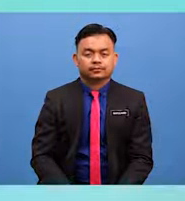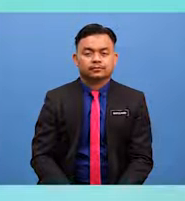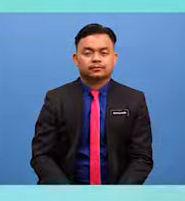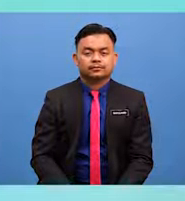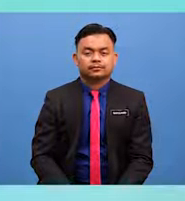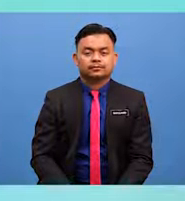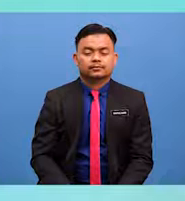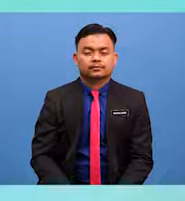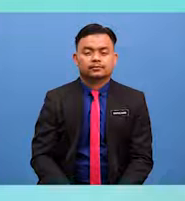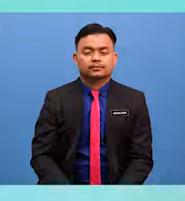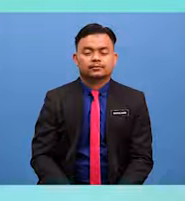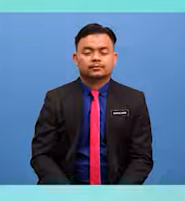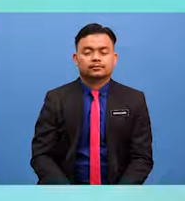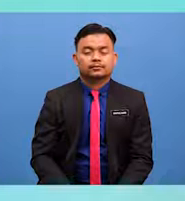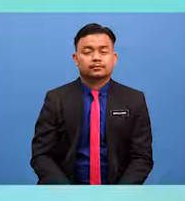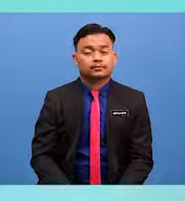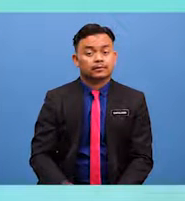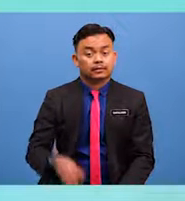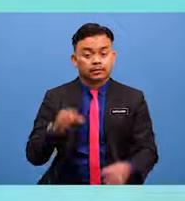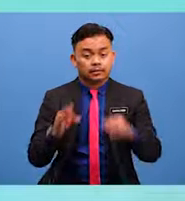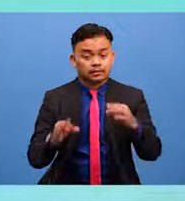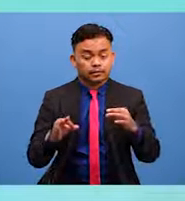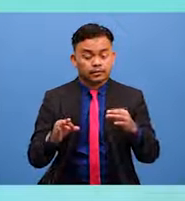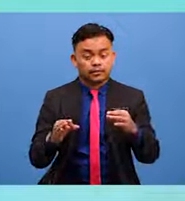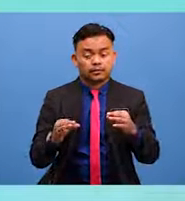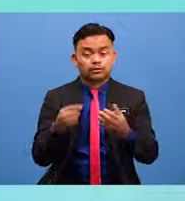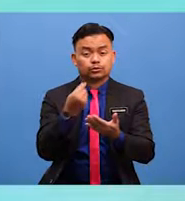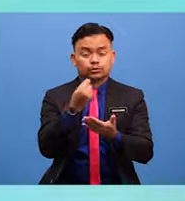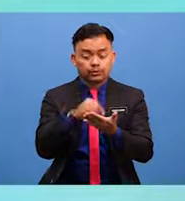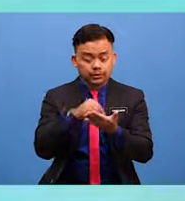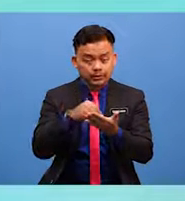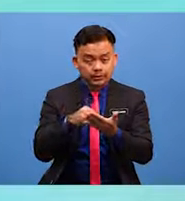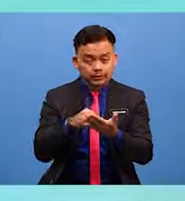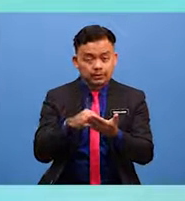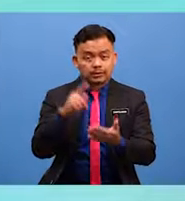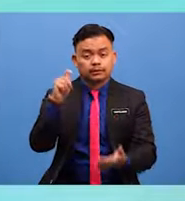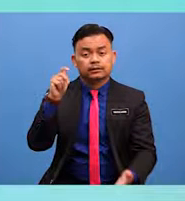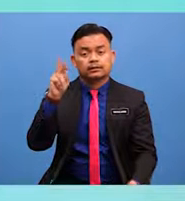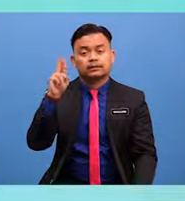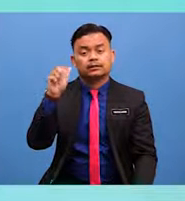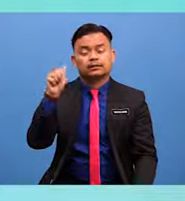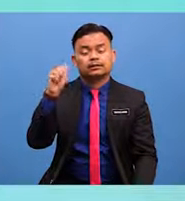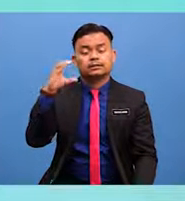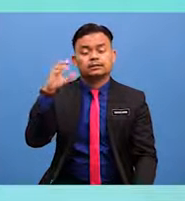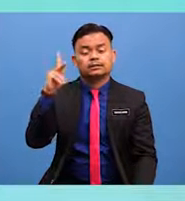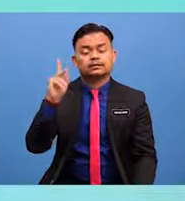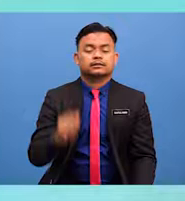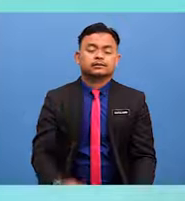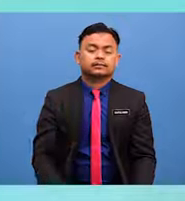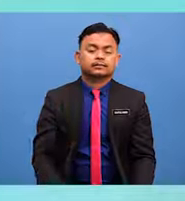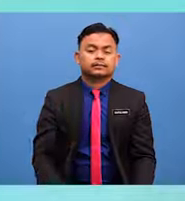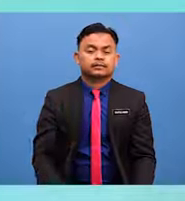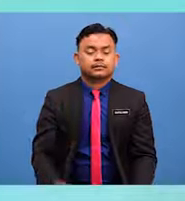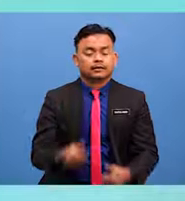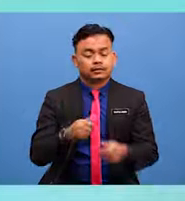fact. If the writer had used the word tracked, which is the past tense, it means that scientists are